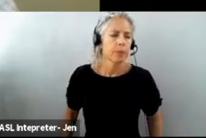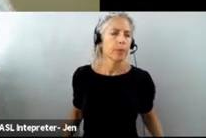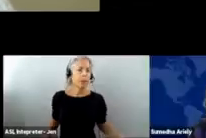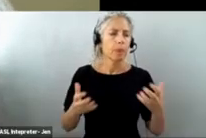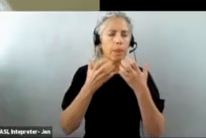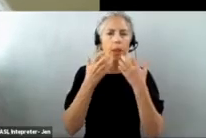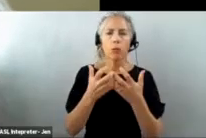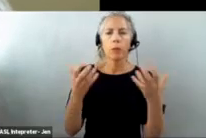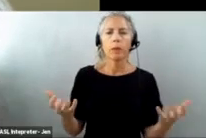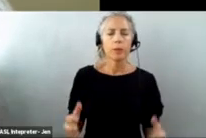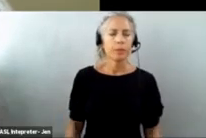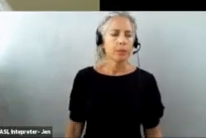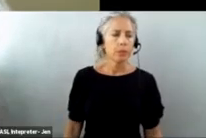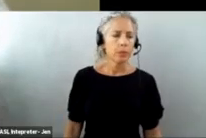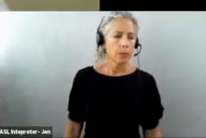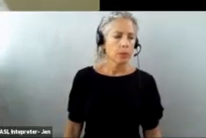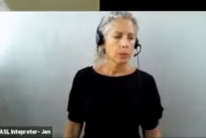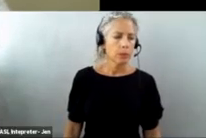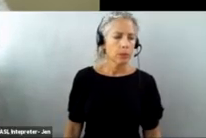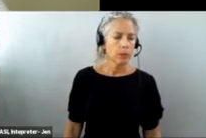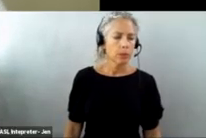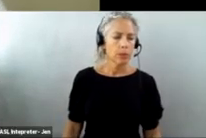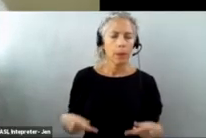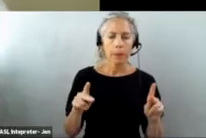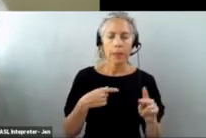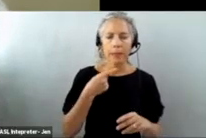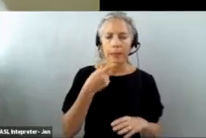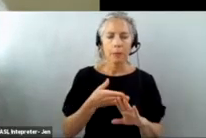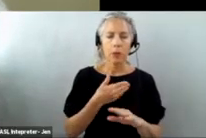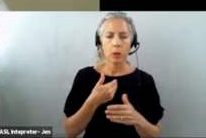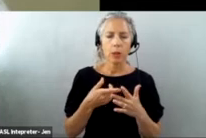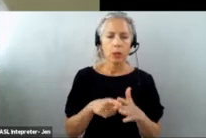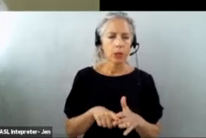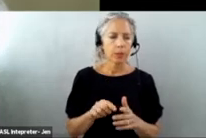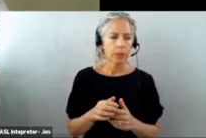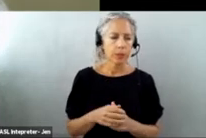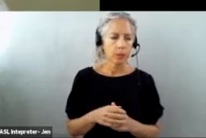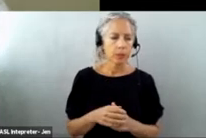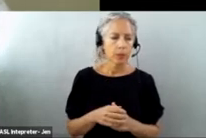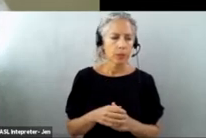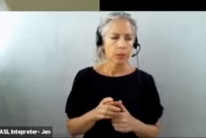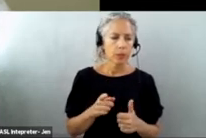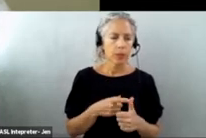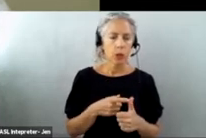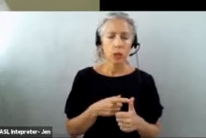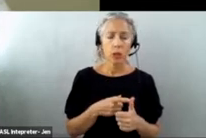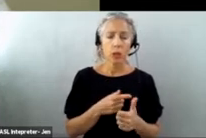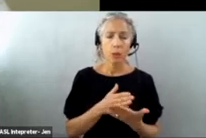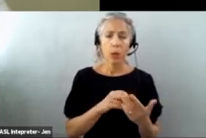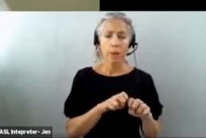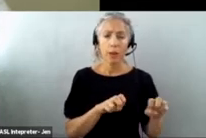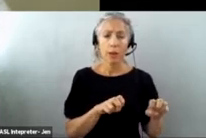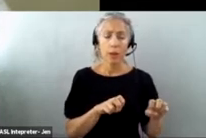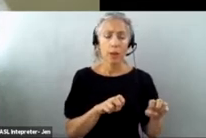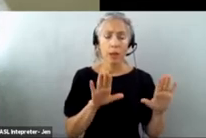Sumi. And permit me to say, before we even start, the first series of panels and guests today have